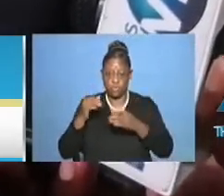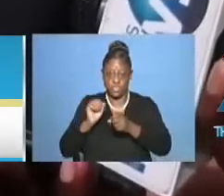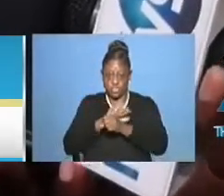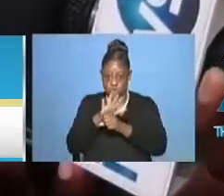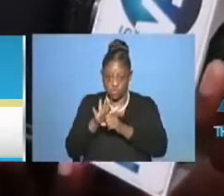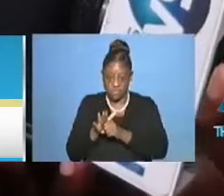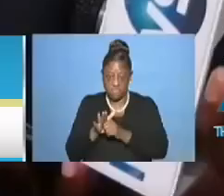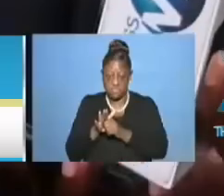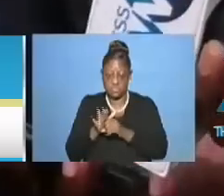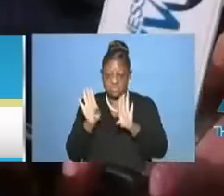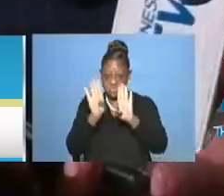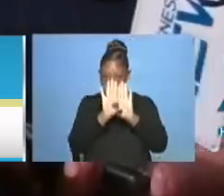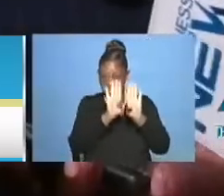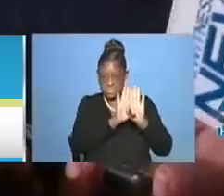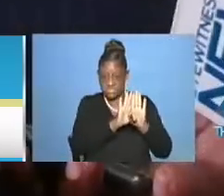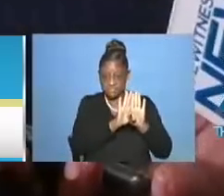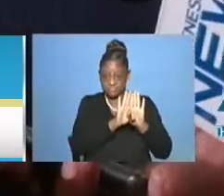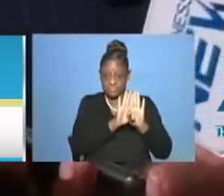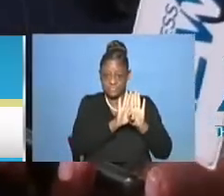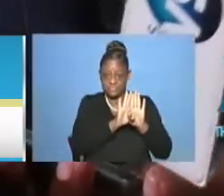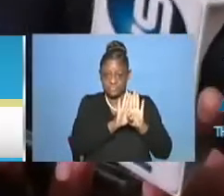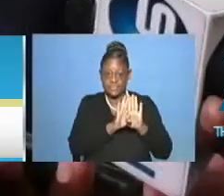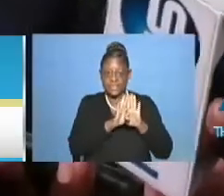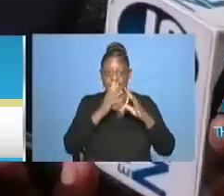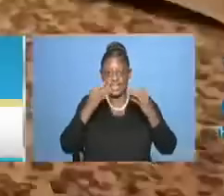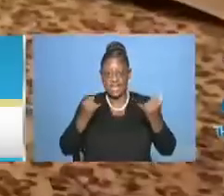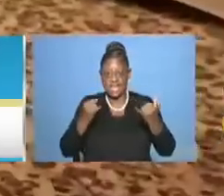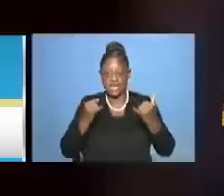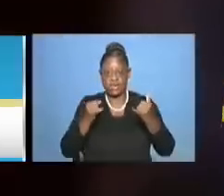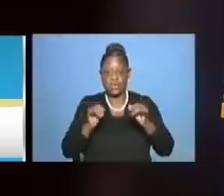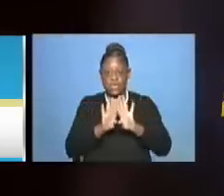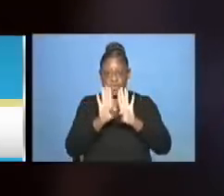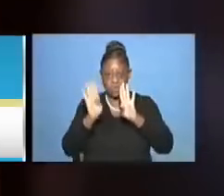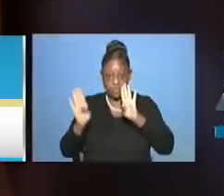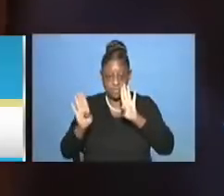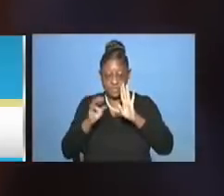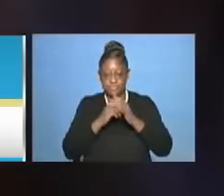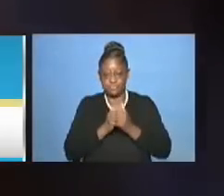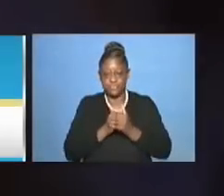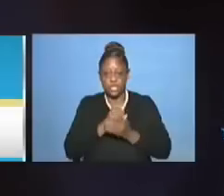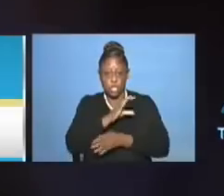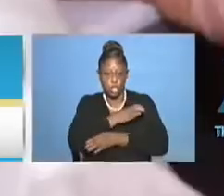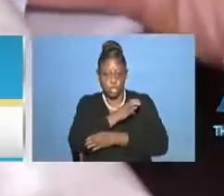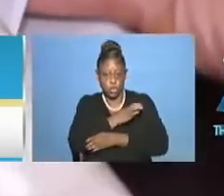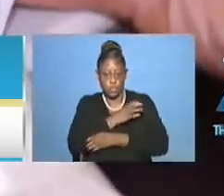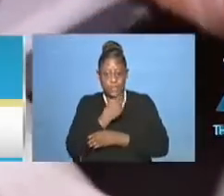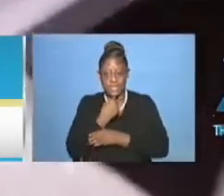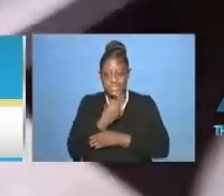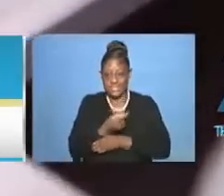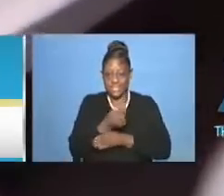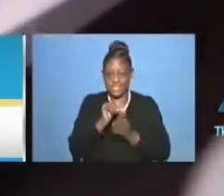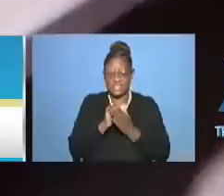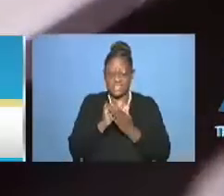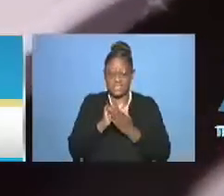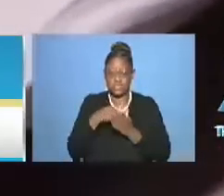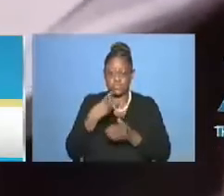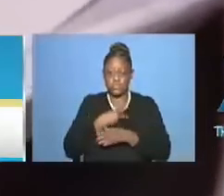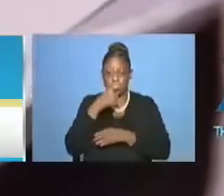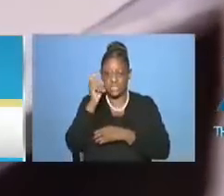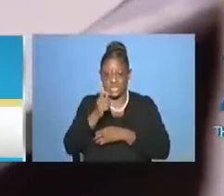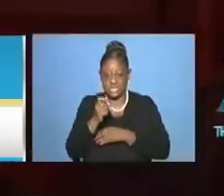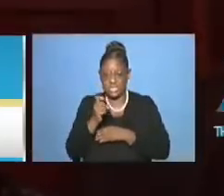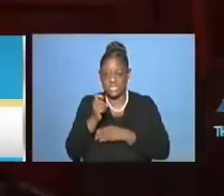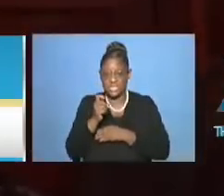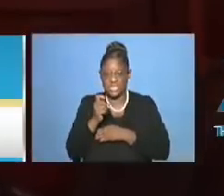an impact in Dorian, and we're back. DPM Cooper maintains, though, the Bahamas must regain its market